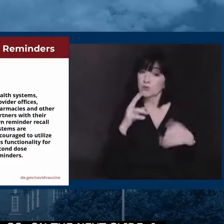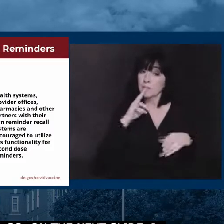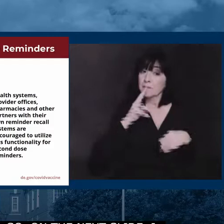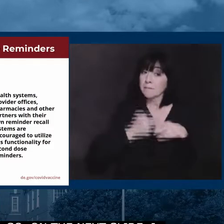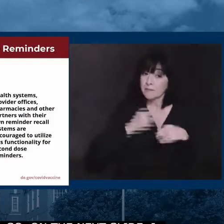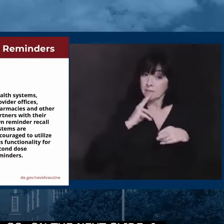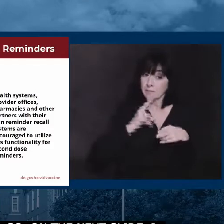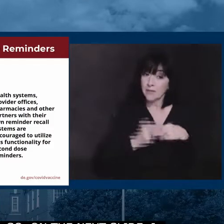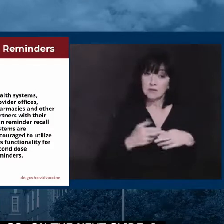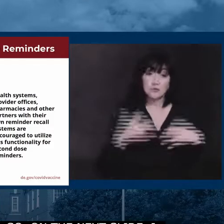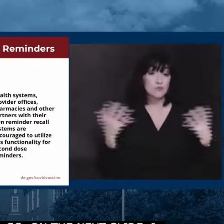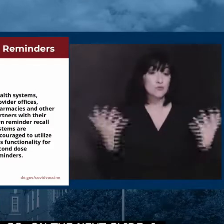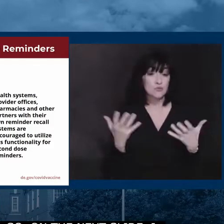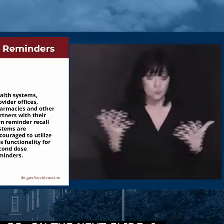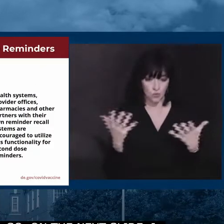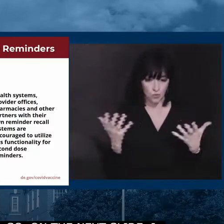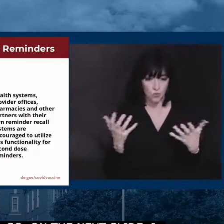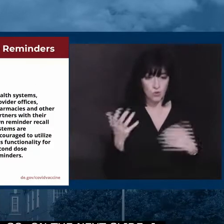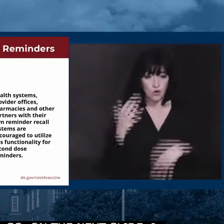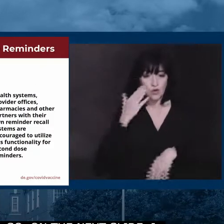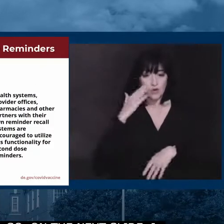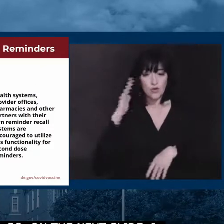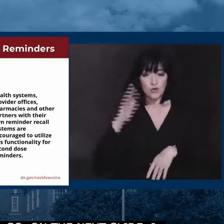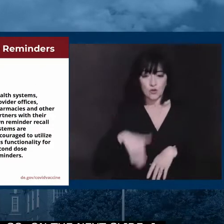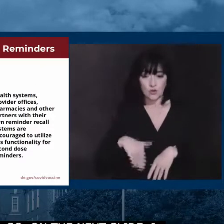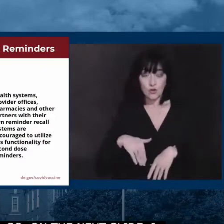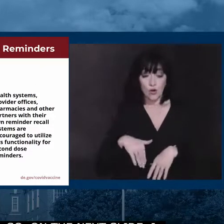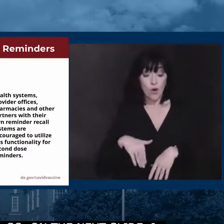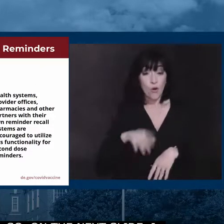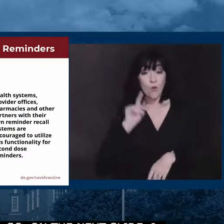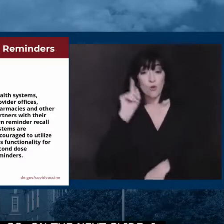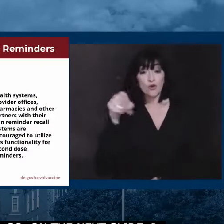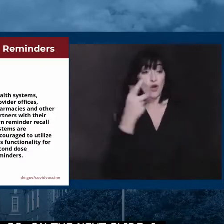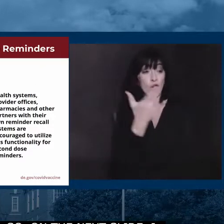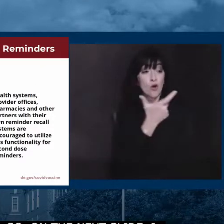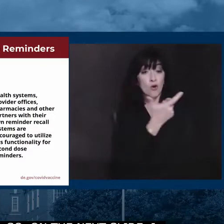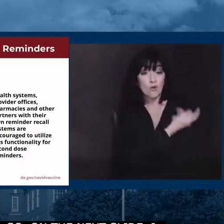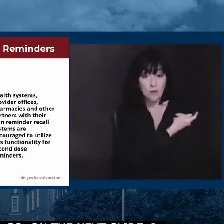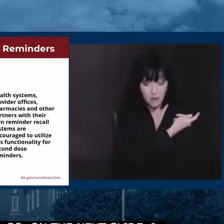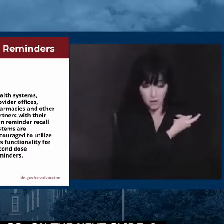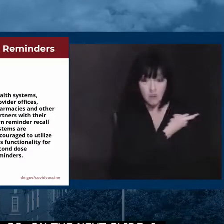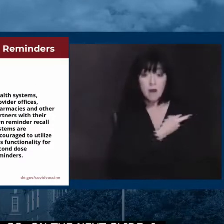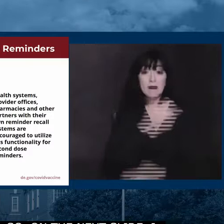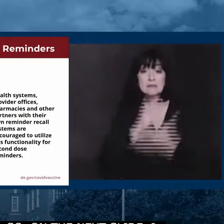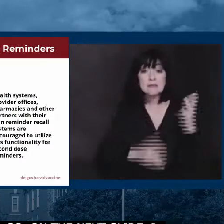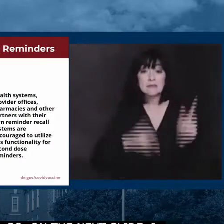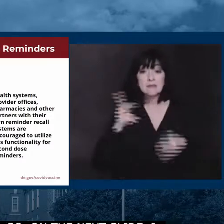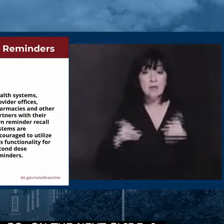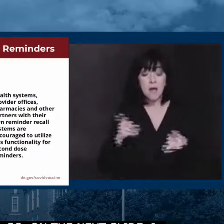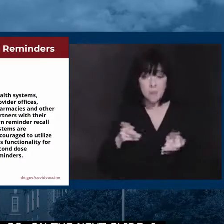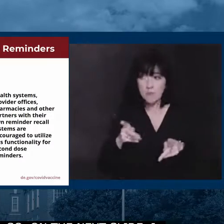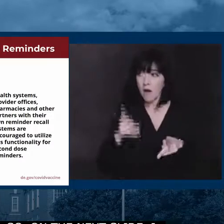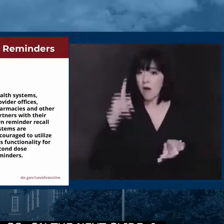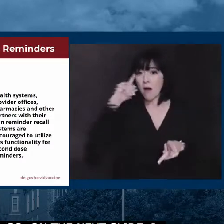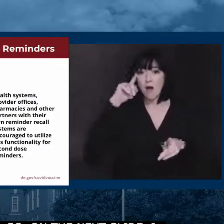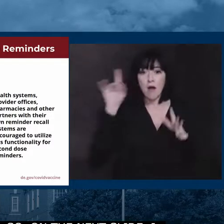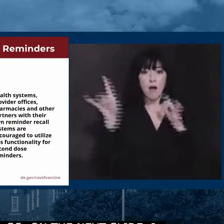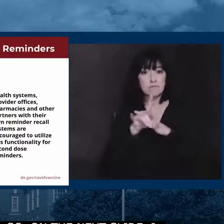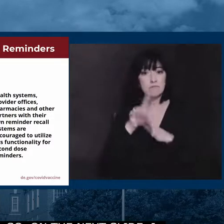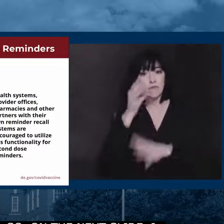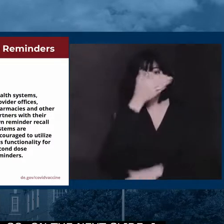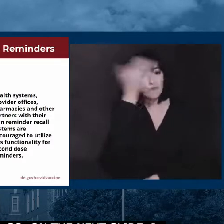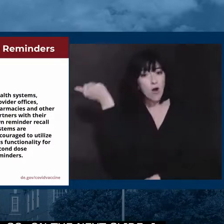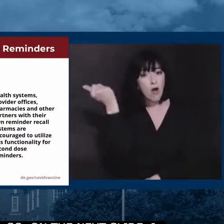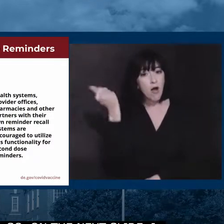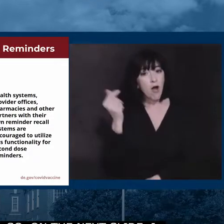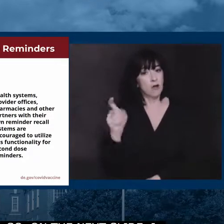mention that we know that second doses can be hard for people to remember to get back. So for those who get their